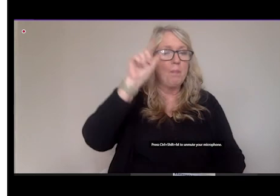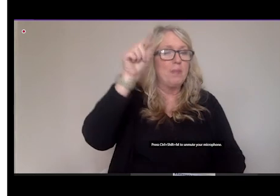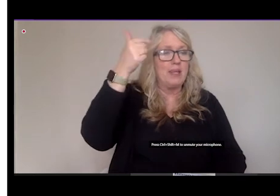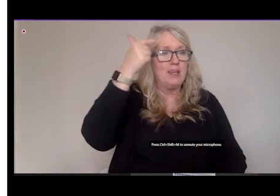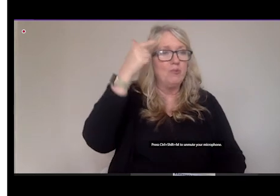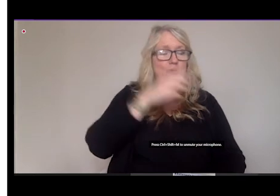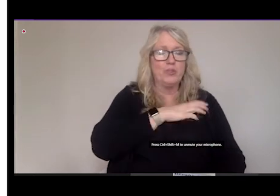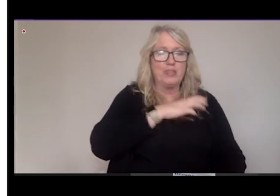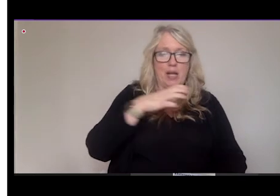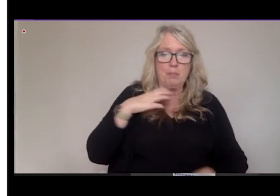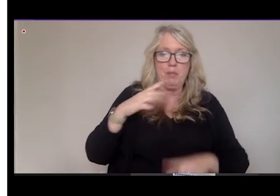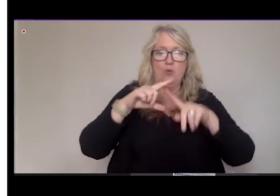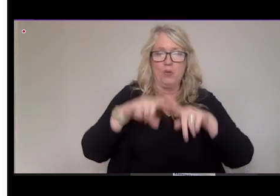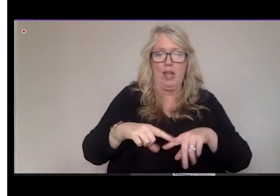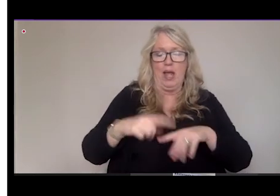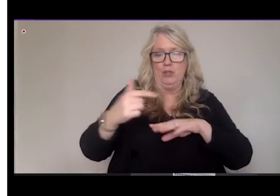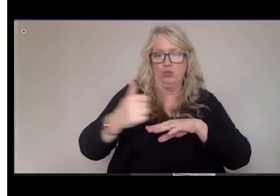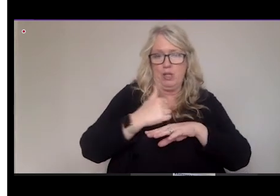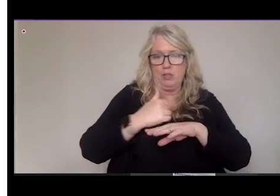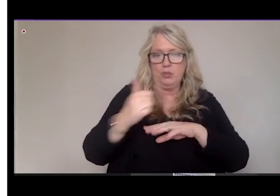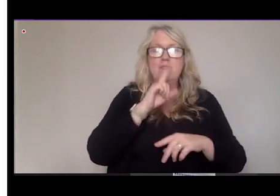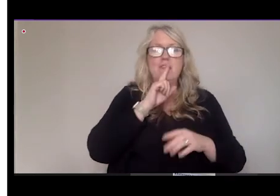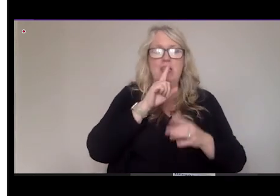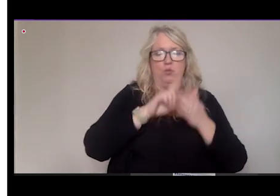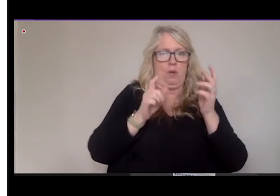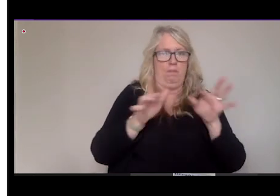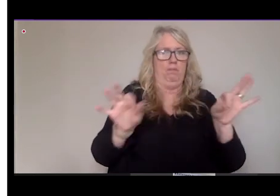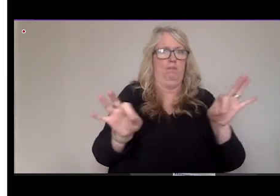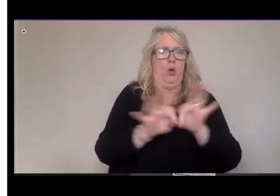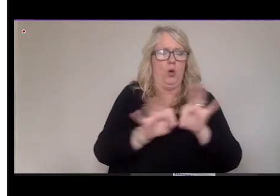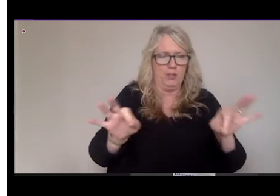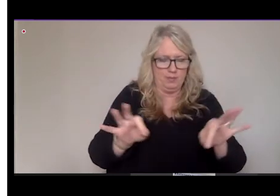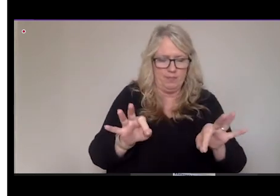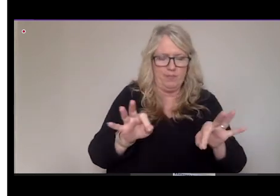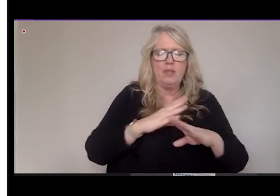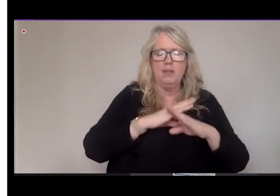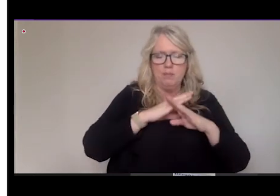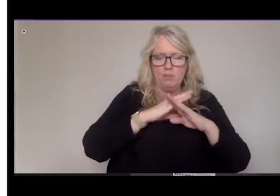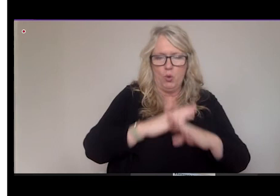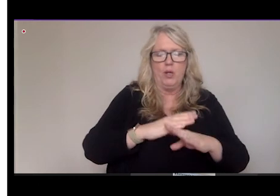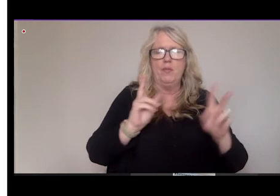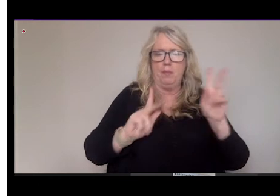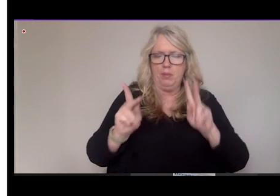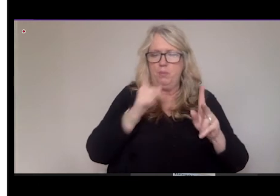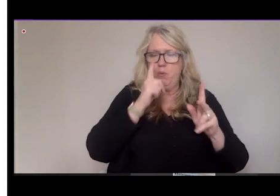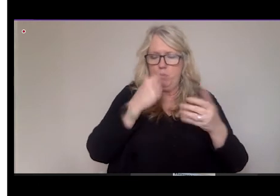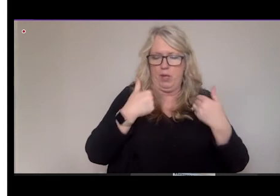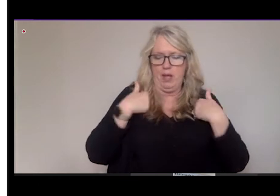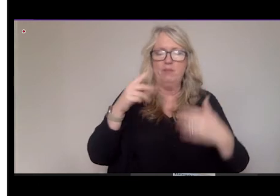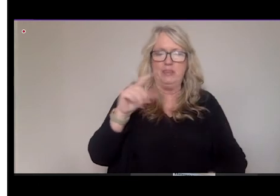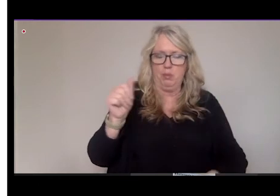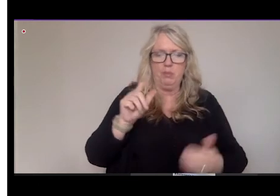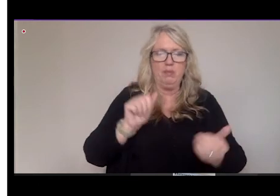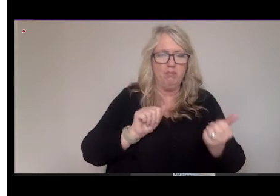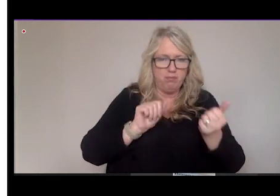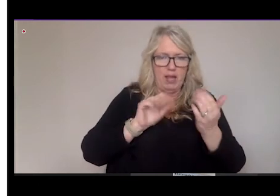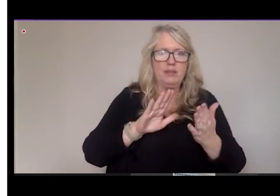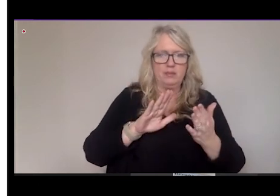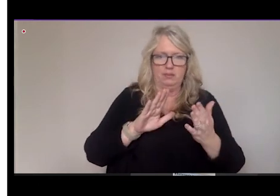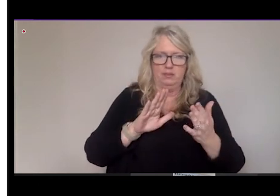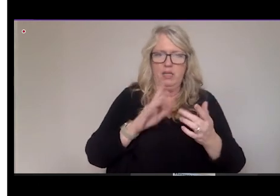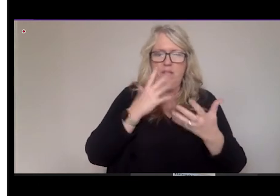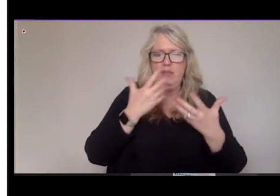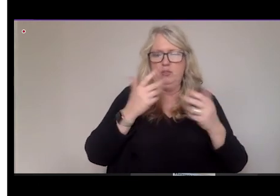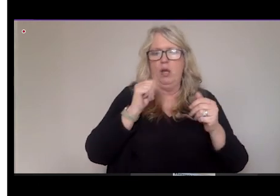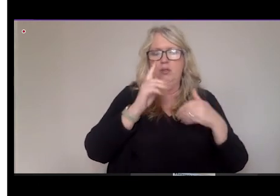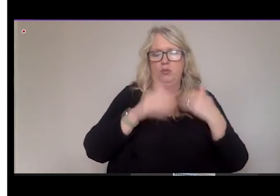quote from the Governor's Council. Reliable transportation is one of the most significant barriers that people with